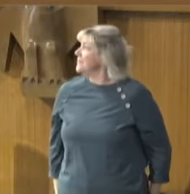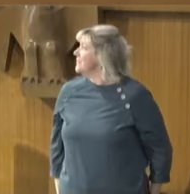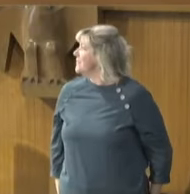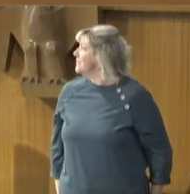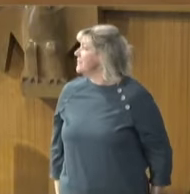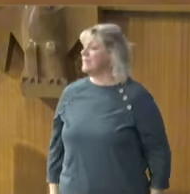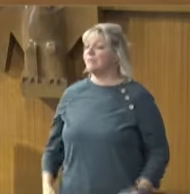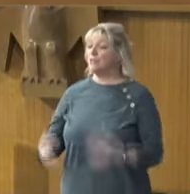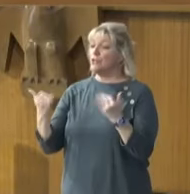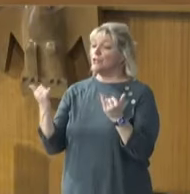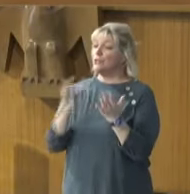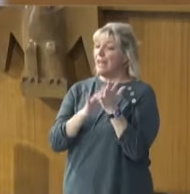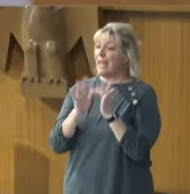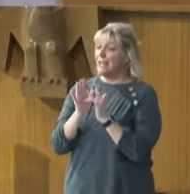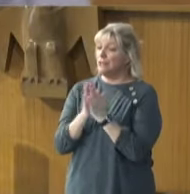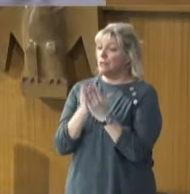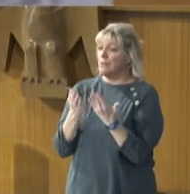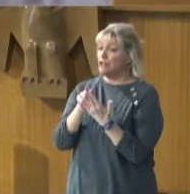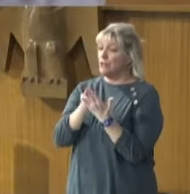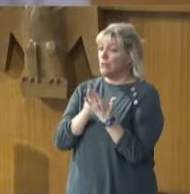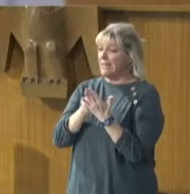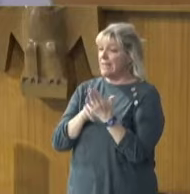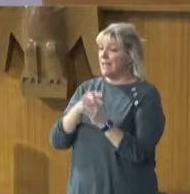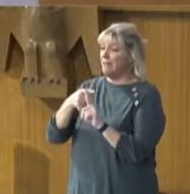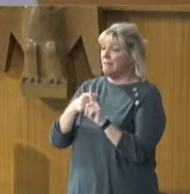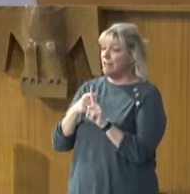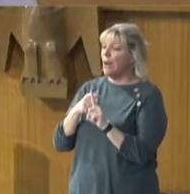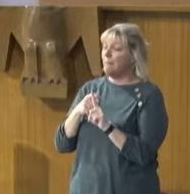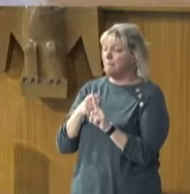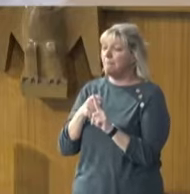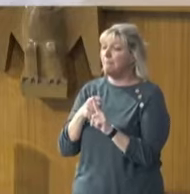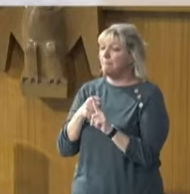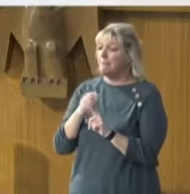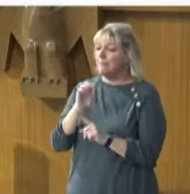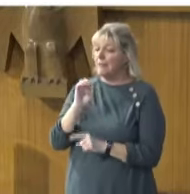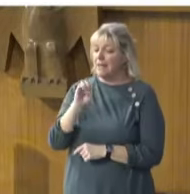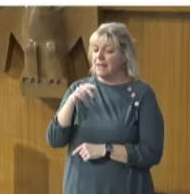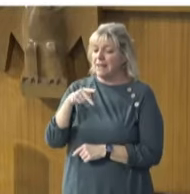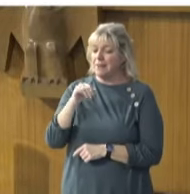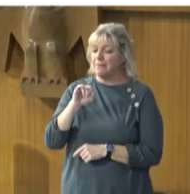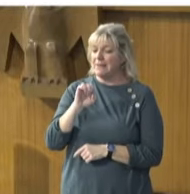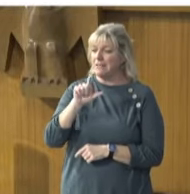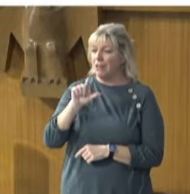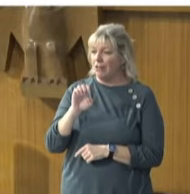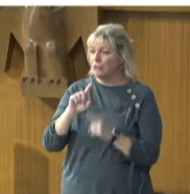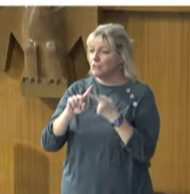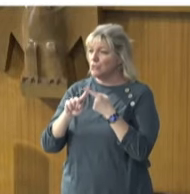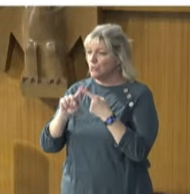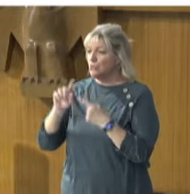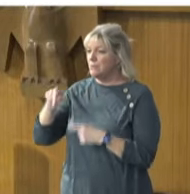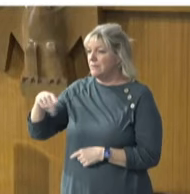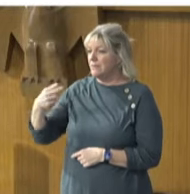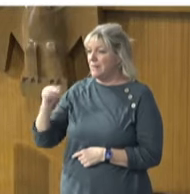Our scripture reading this morning is from the Epistle to the Philippians, chapter 3.